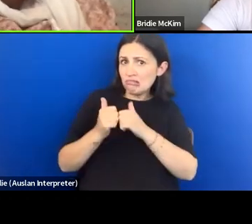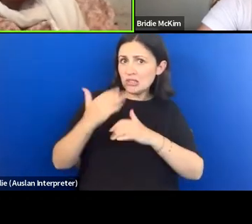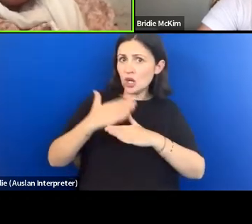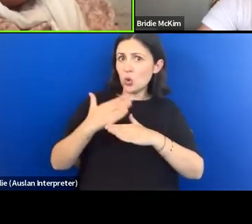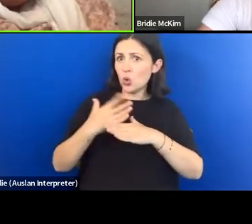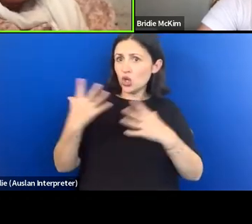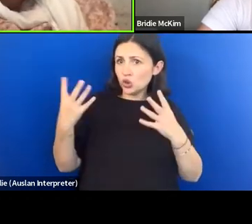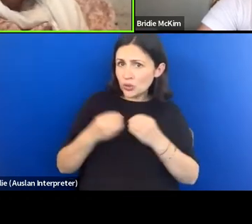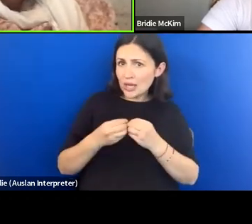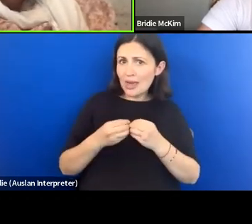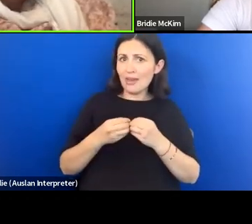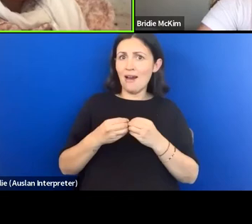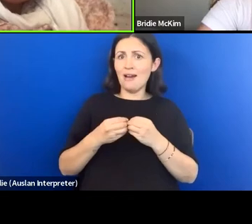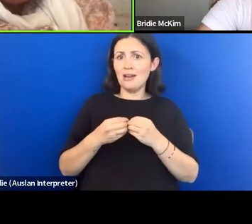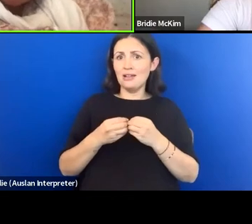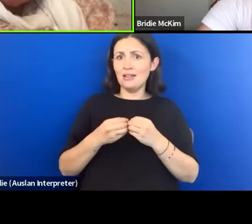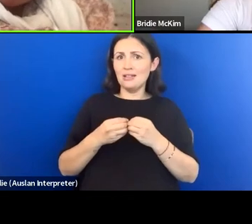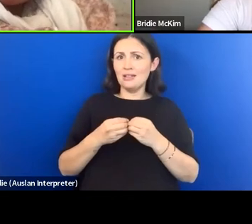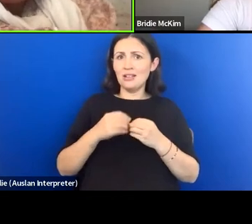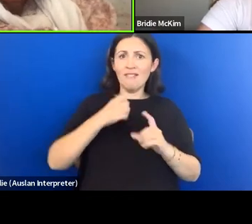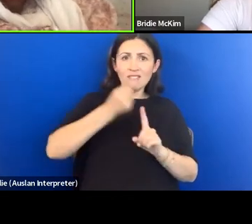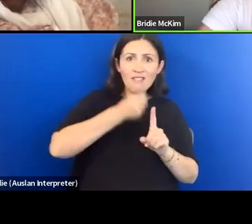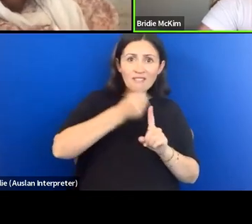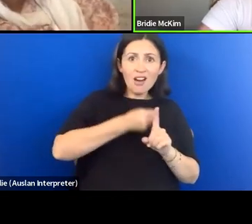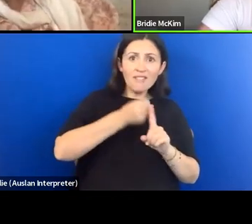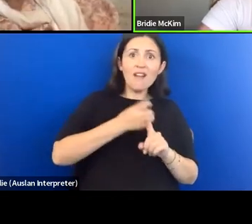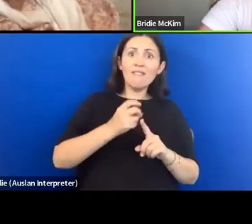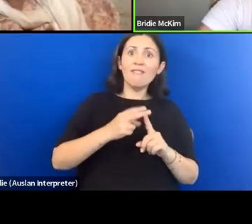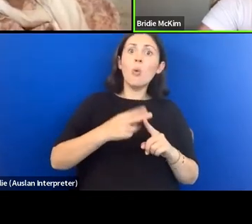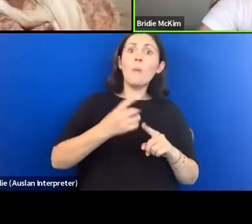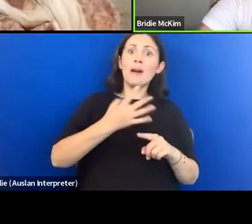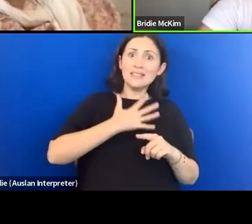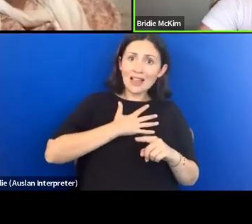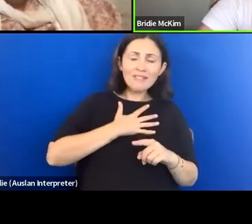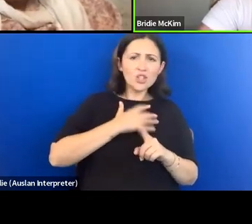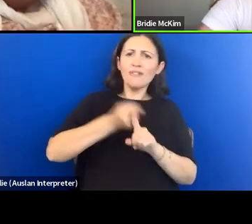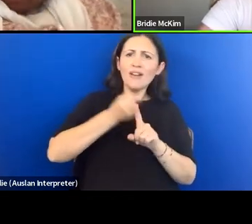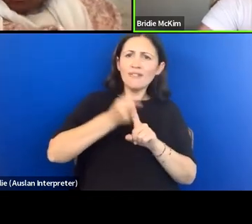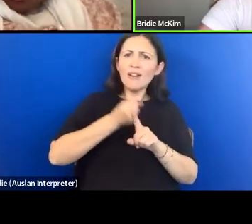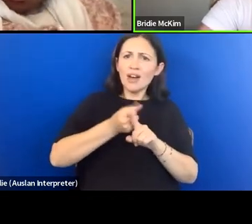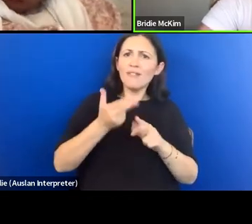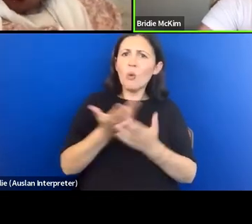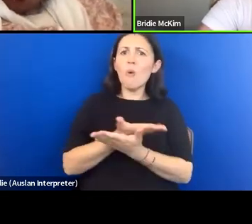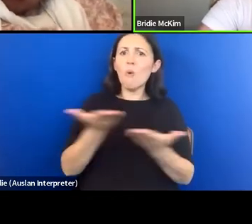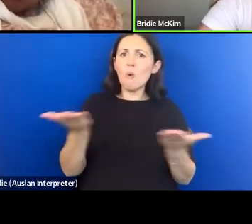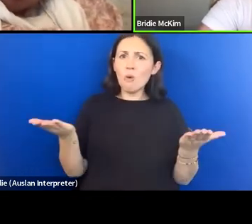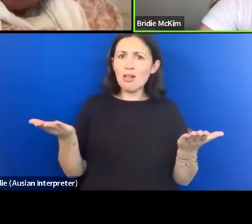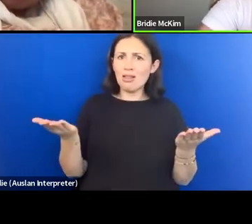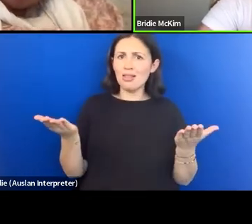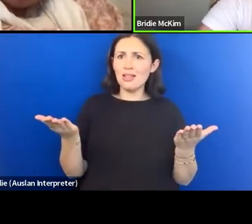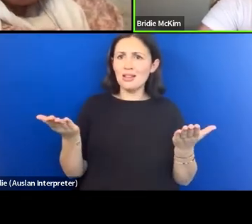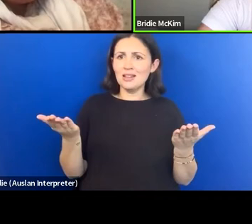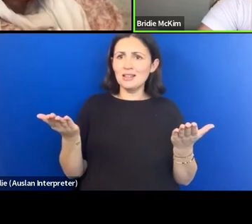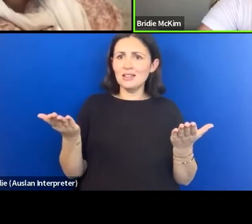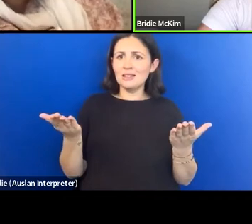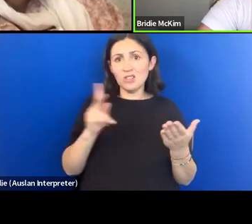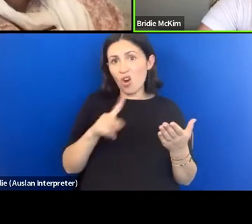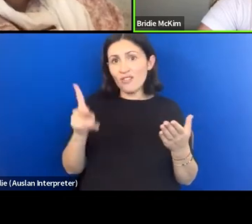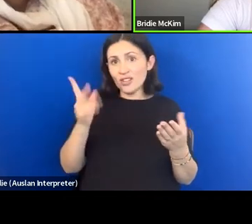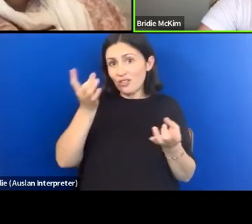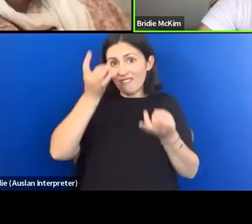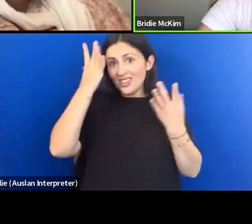fighting for our own representation and things like that, that we often